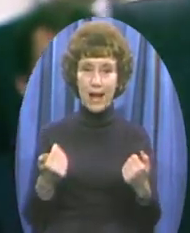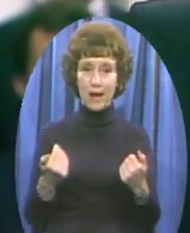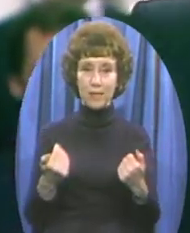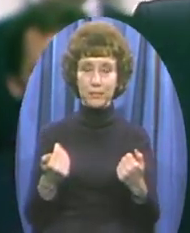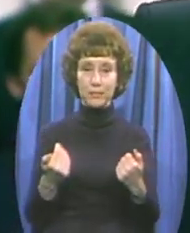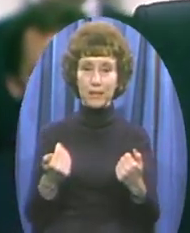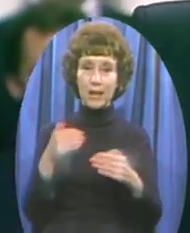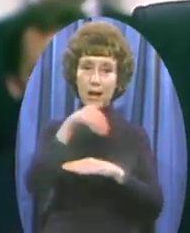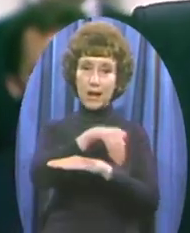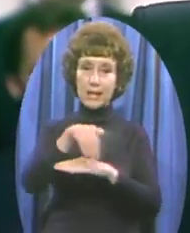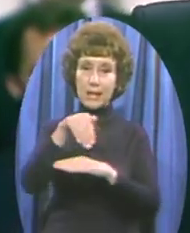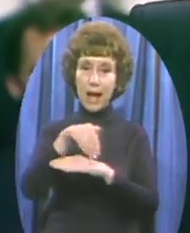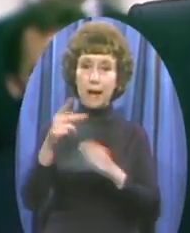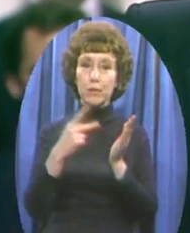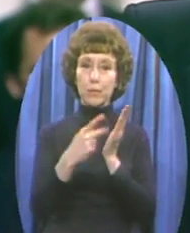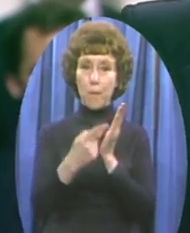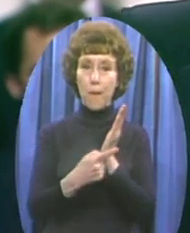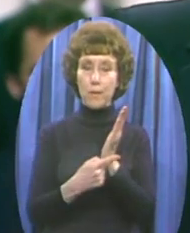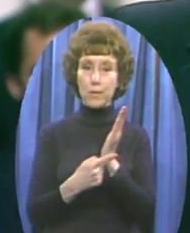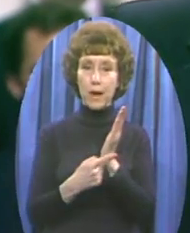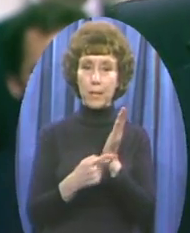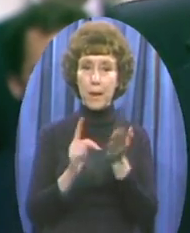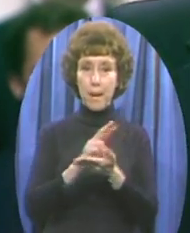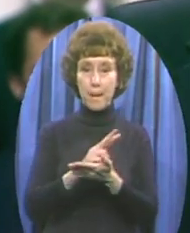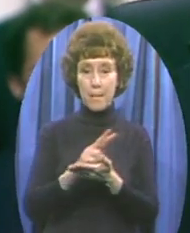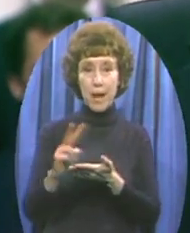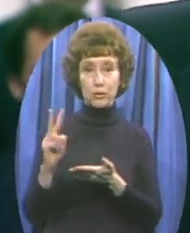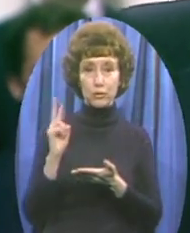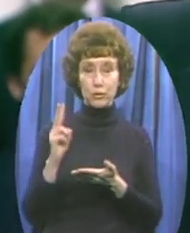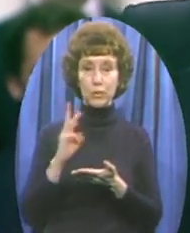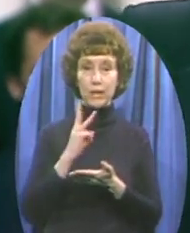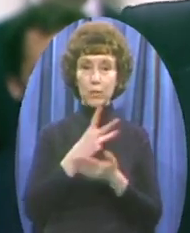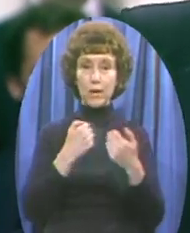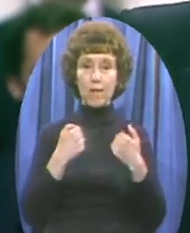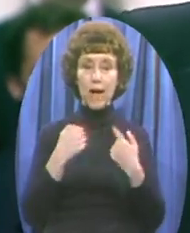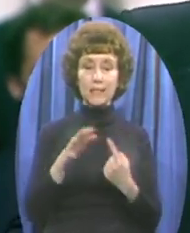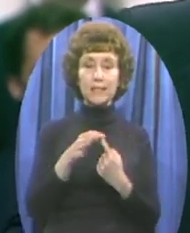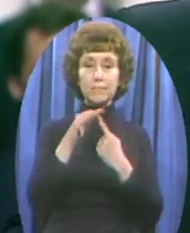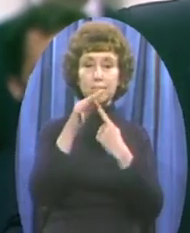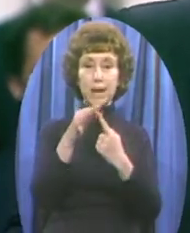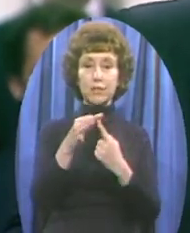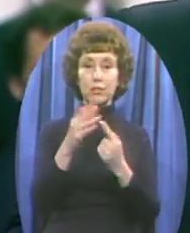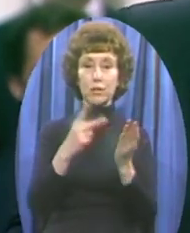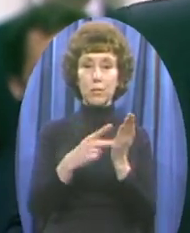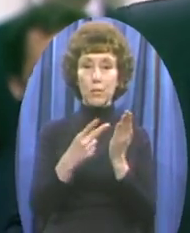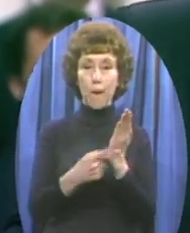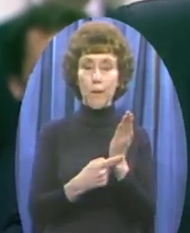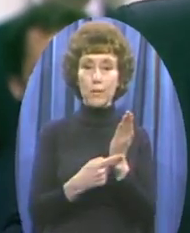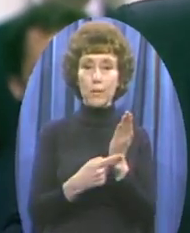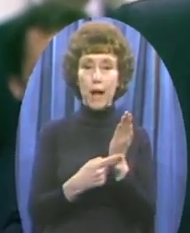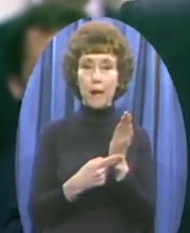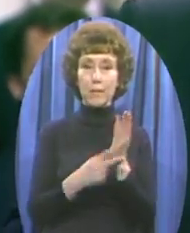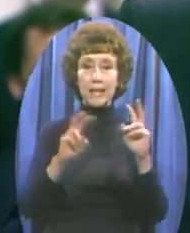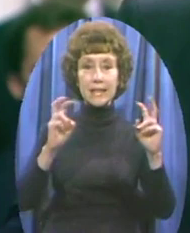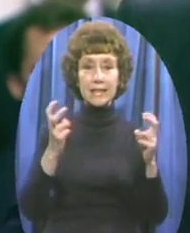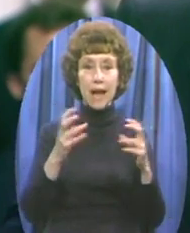for the last 2 weeks, we've been in prime time with a special entitled, America, You're Too Young to